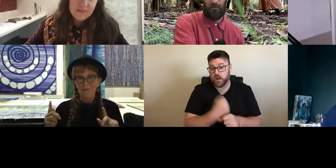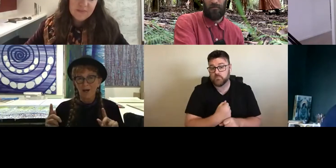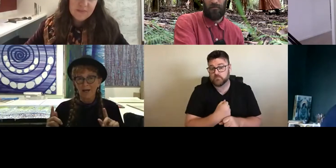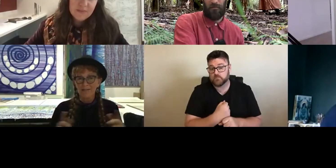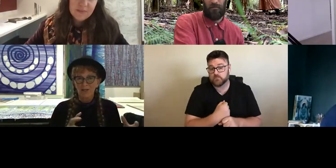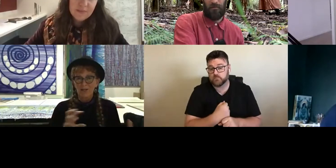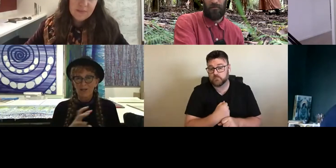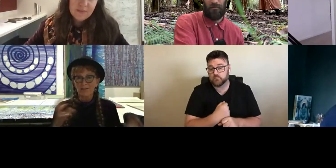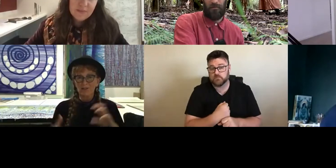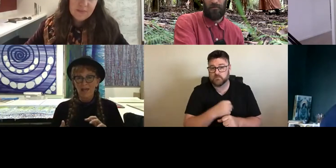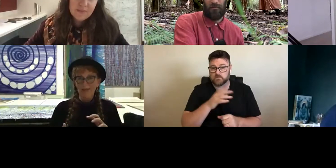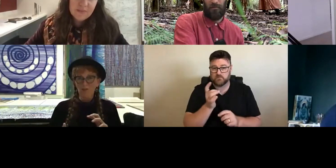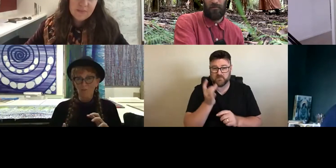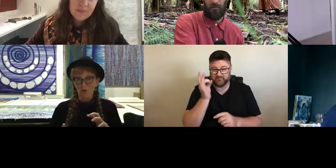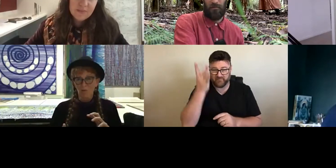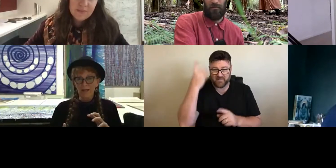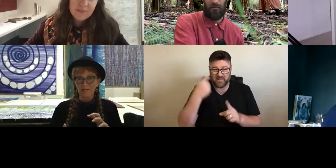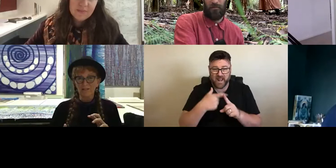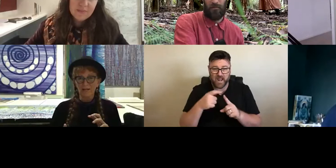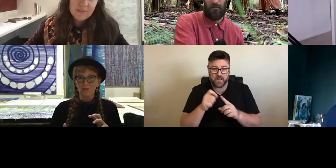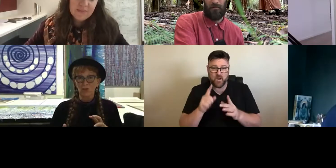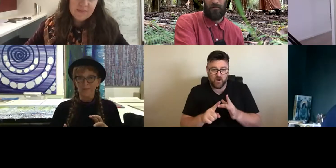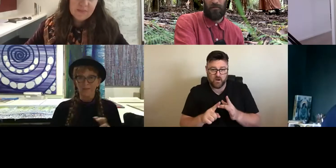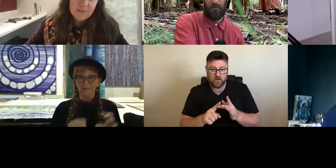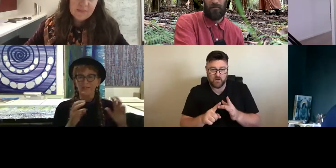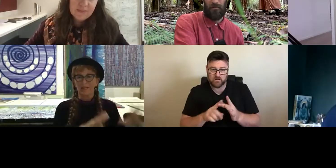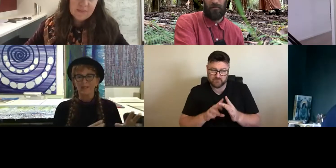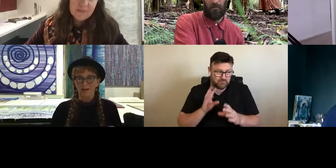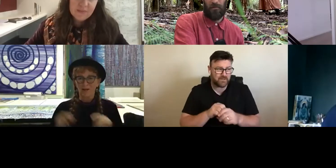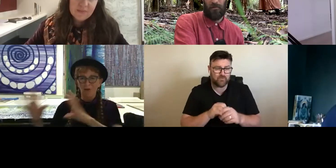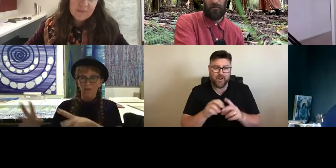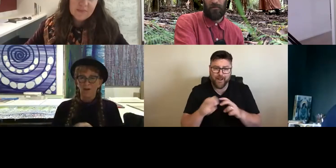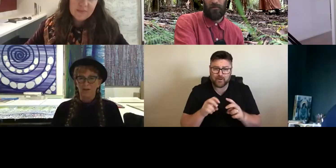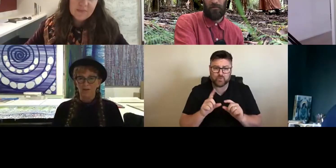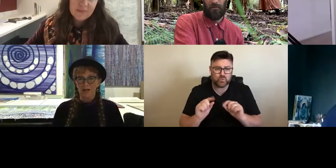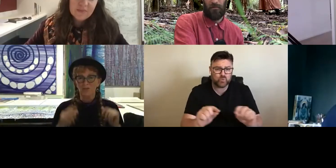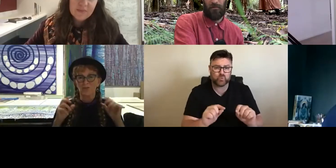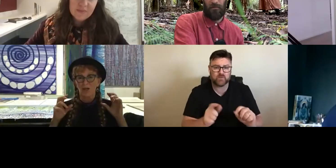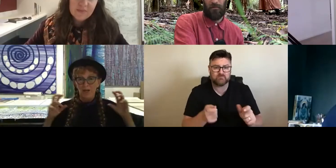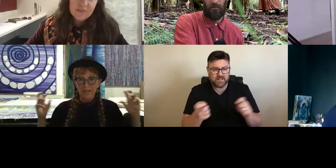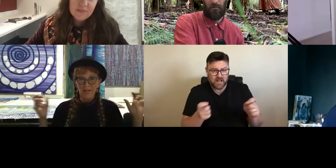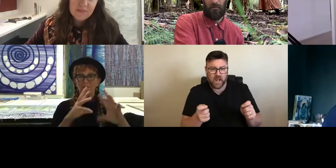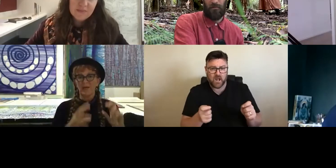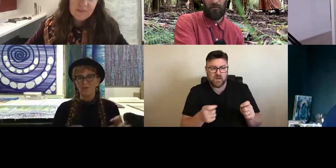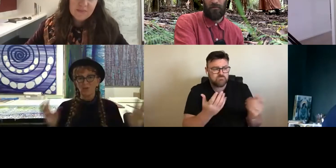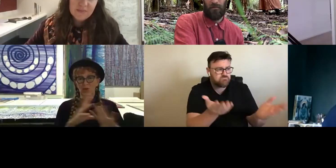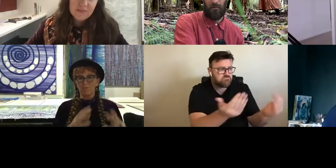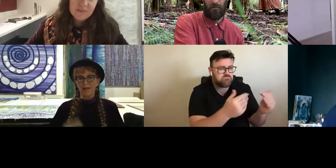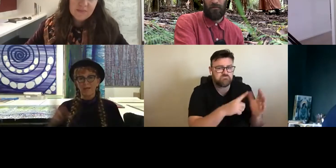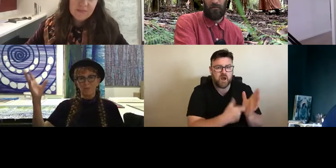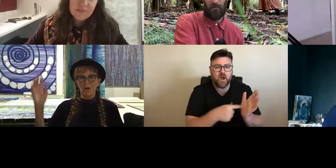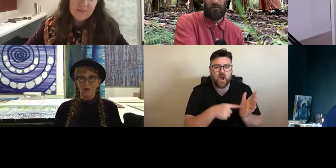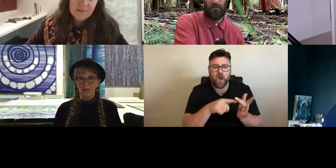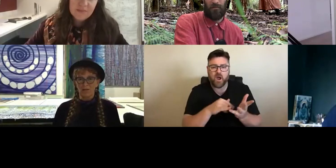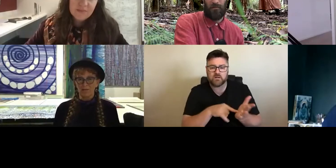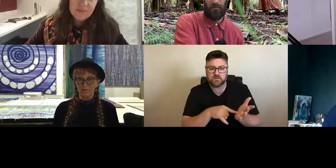the KPIs, get into the action moment and start doing things, facilitate it, go out, find those artists, get them in there, do it, make